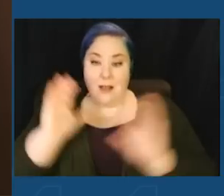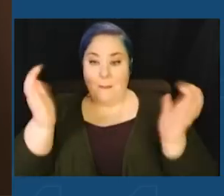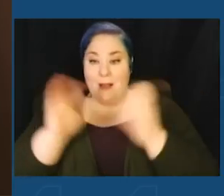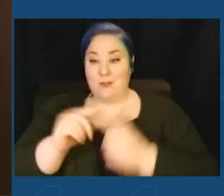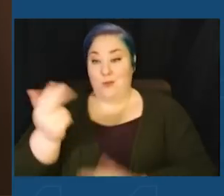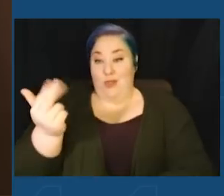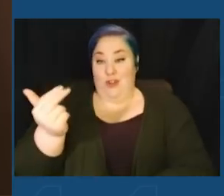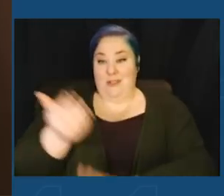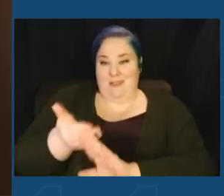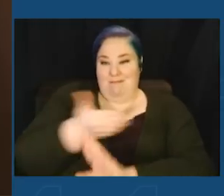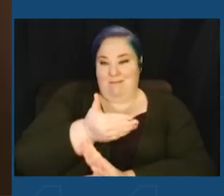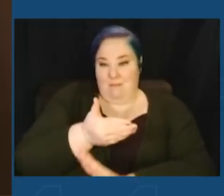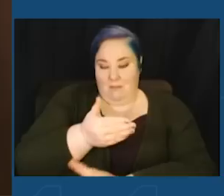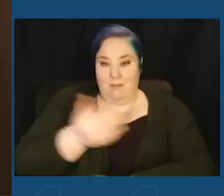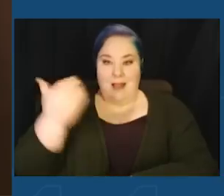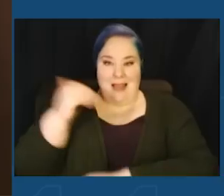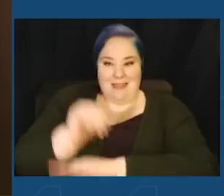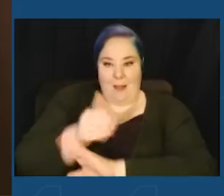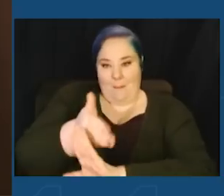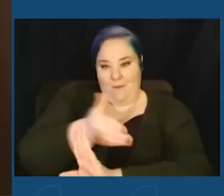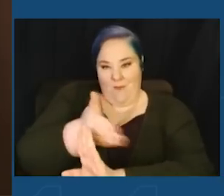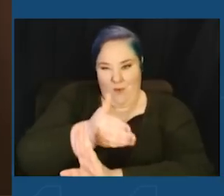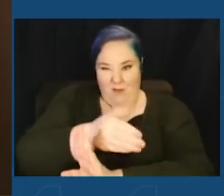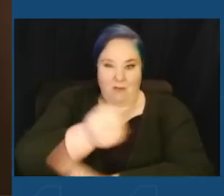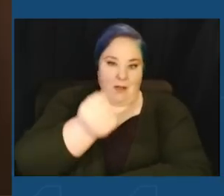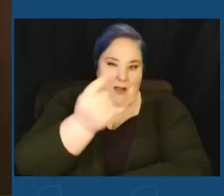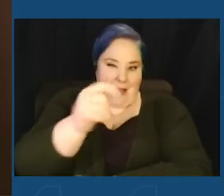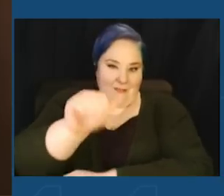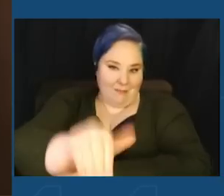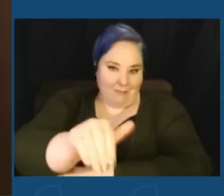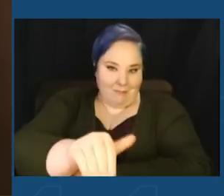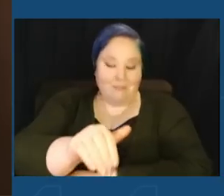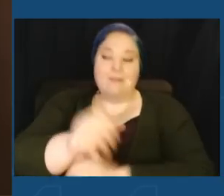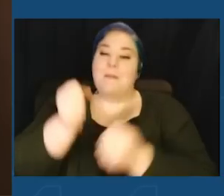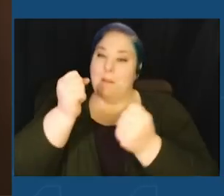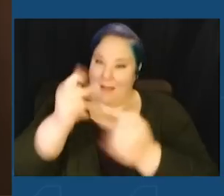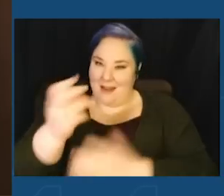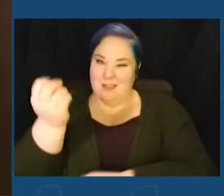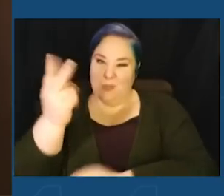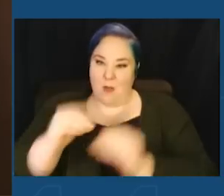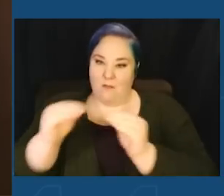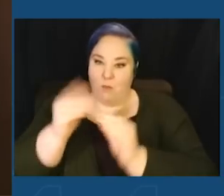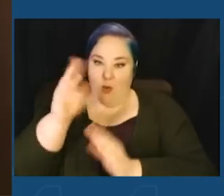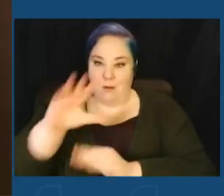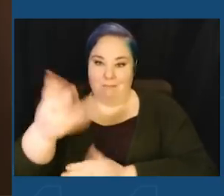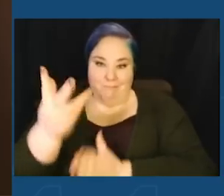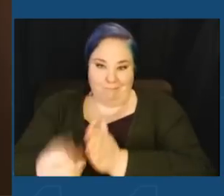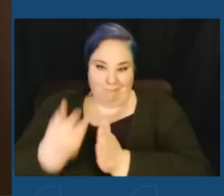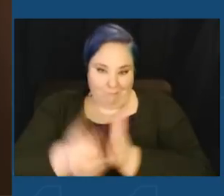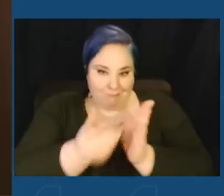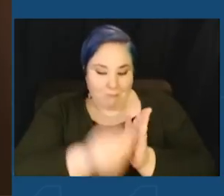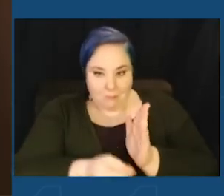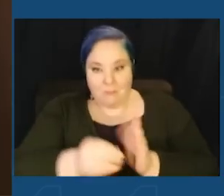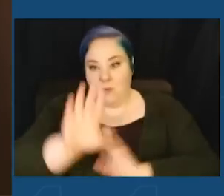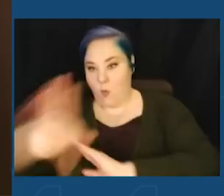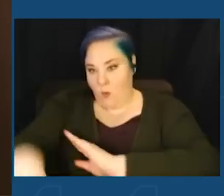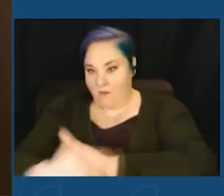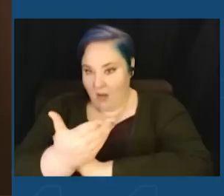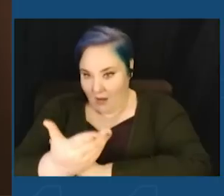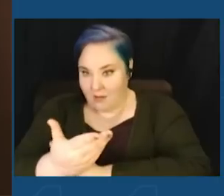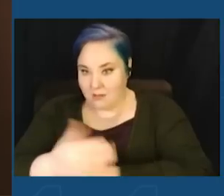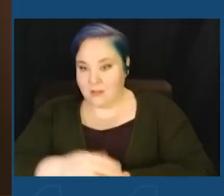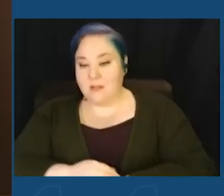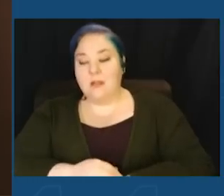by 11 o'clock last night. And many of those came in the late night, overnight hours, and our team from the medical examiner's office had to work with the